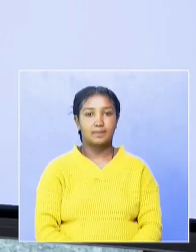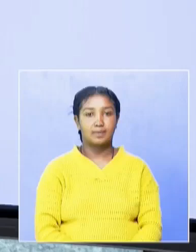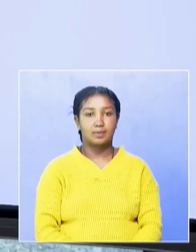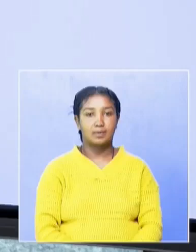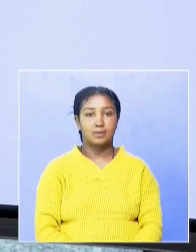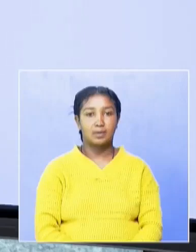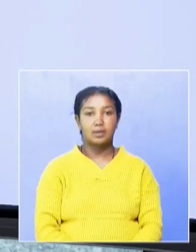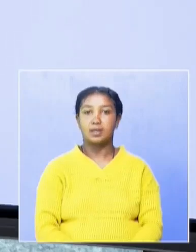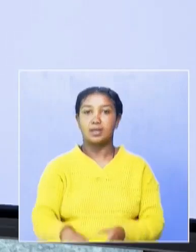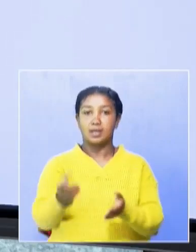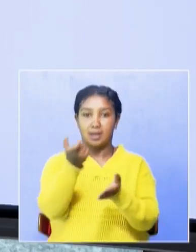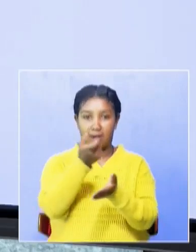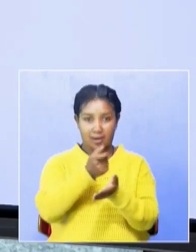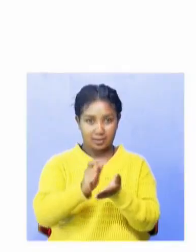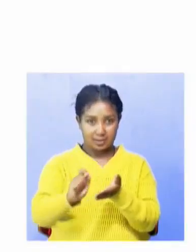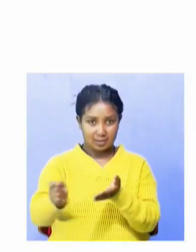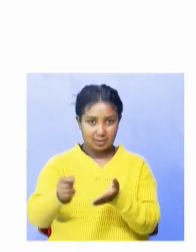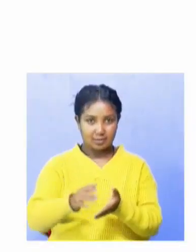Right.